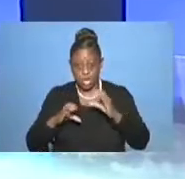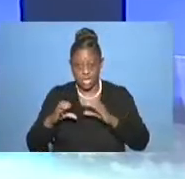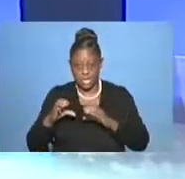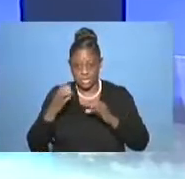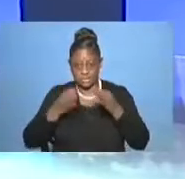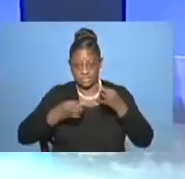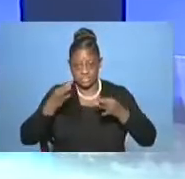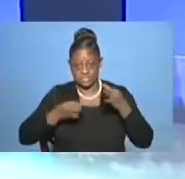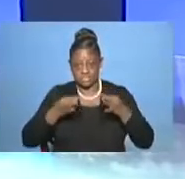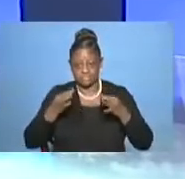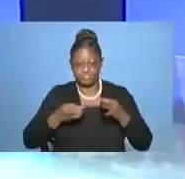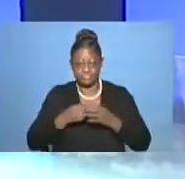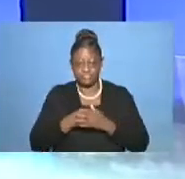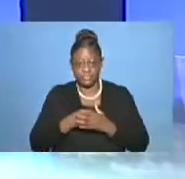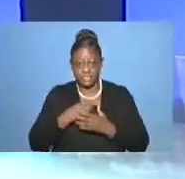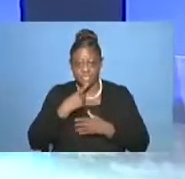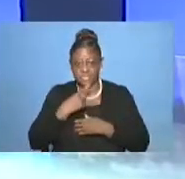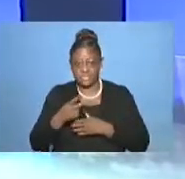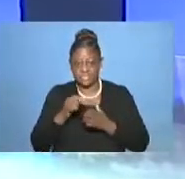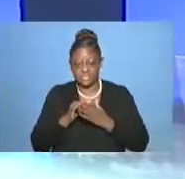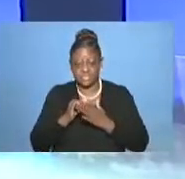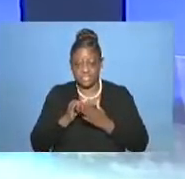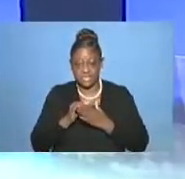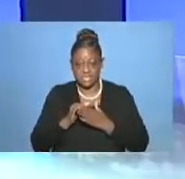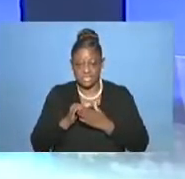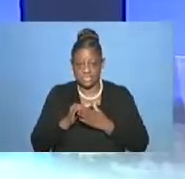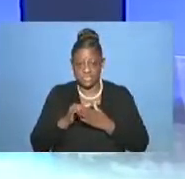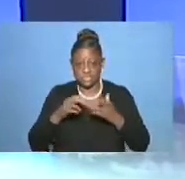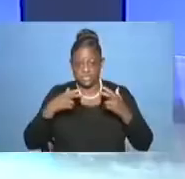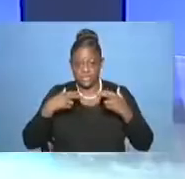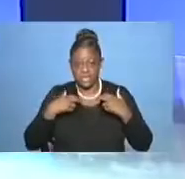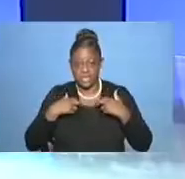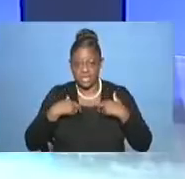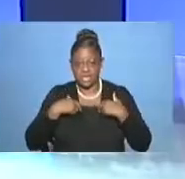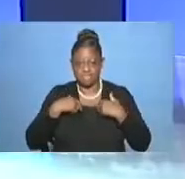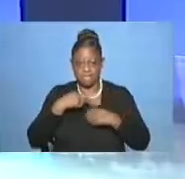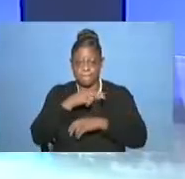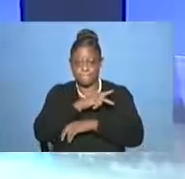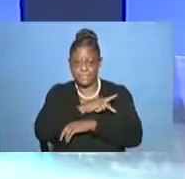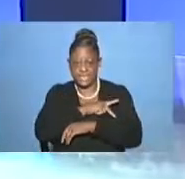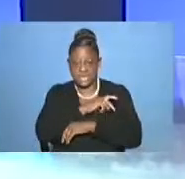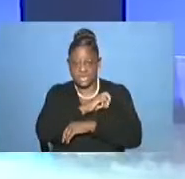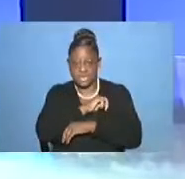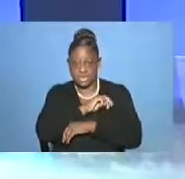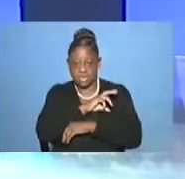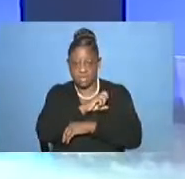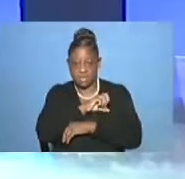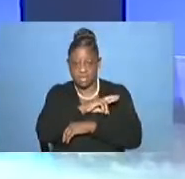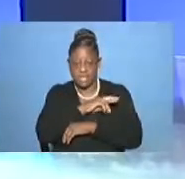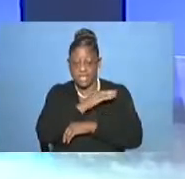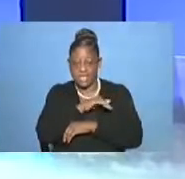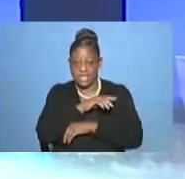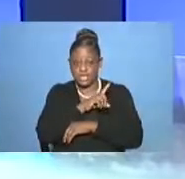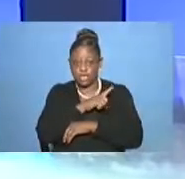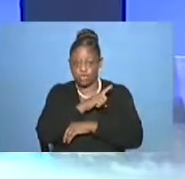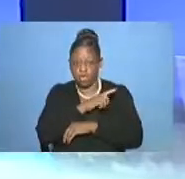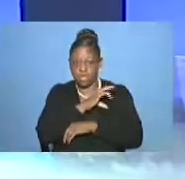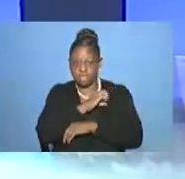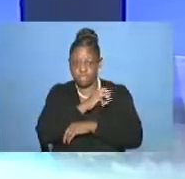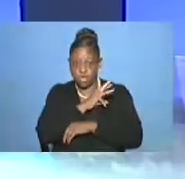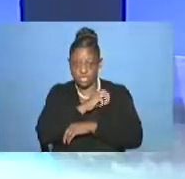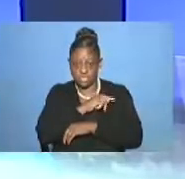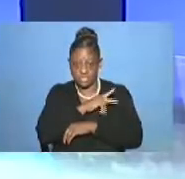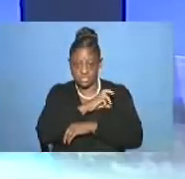dismissed the convictions and sentences of appellants Stanford Pinder and Leroy Fox, who are serving